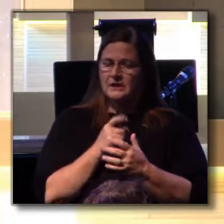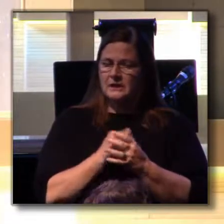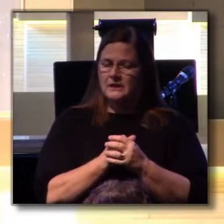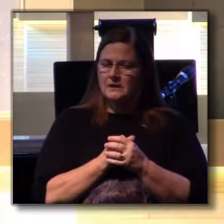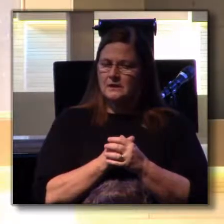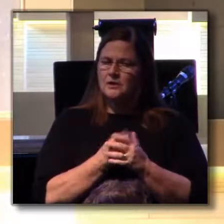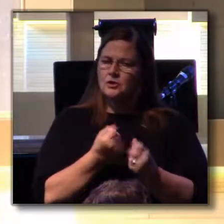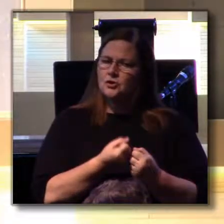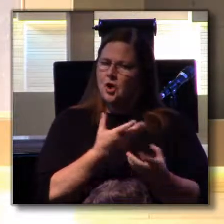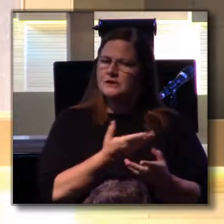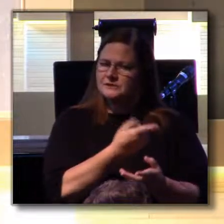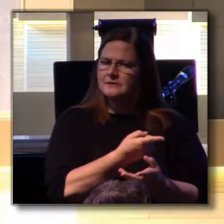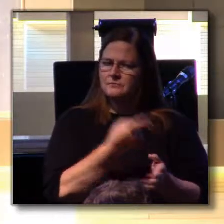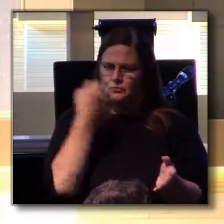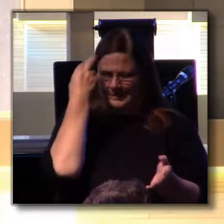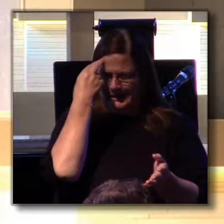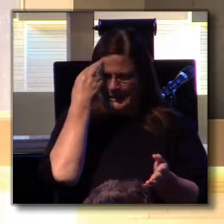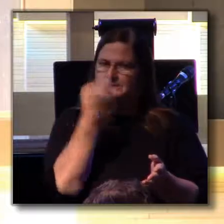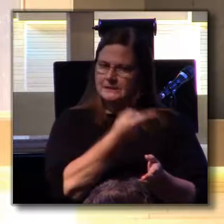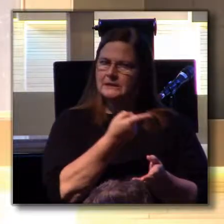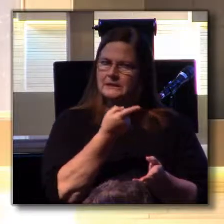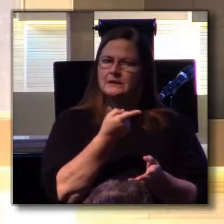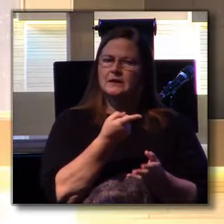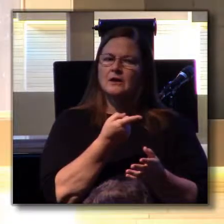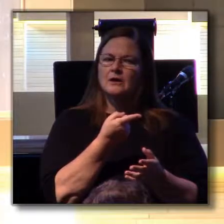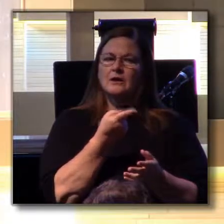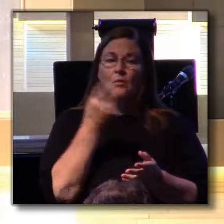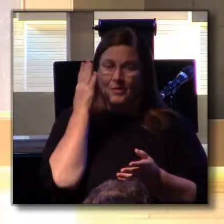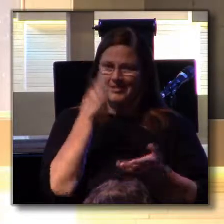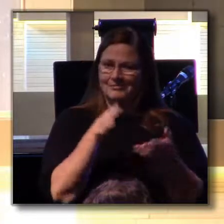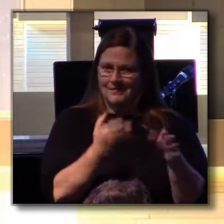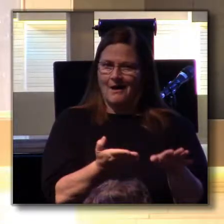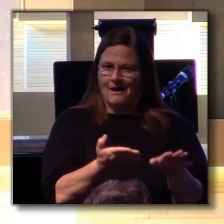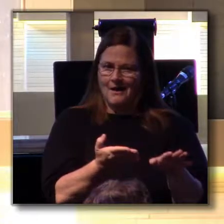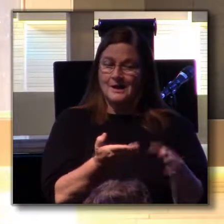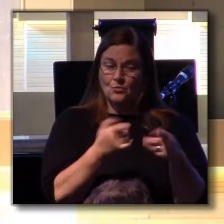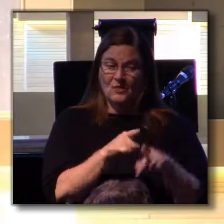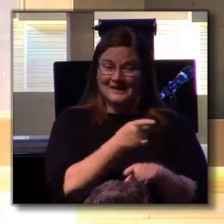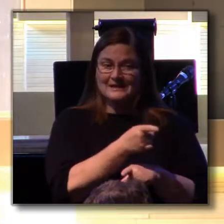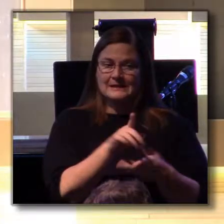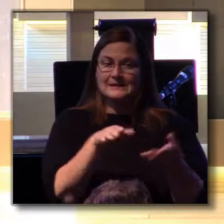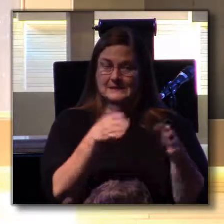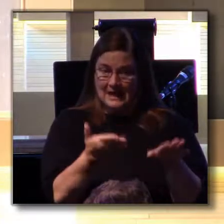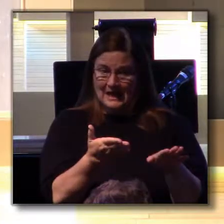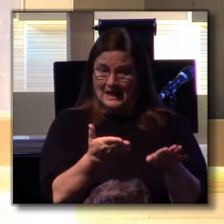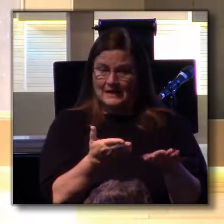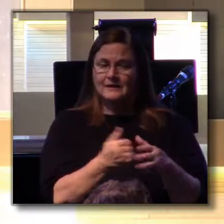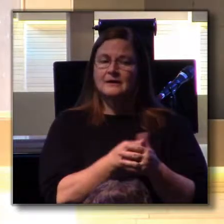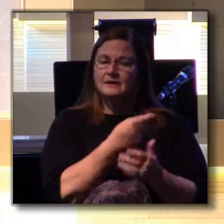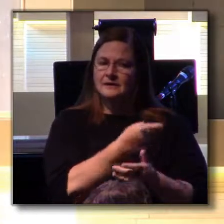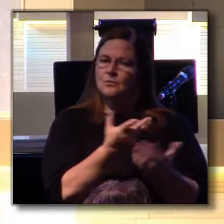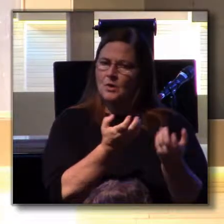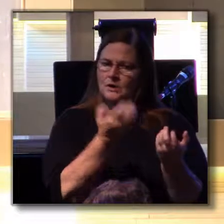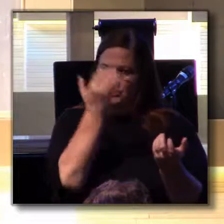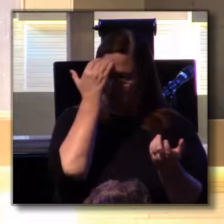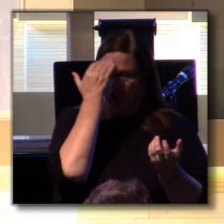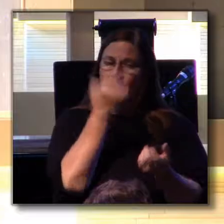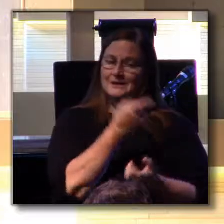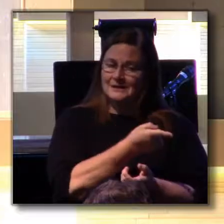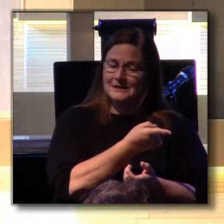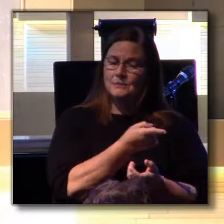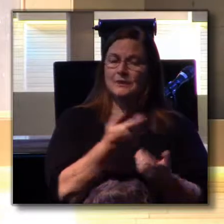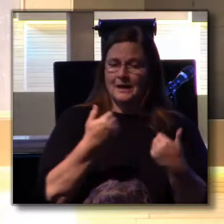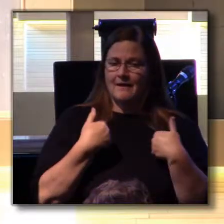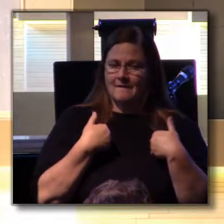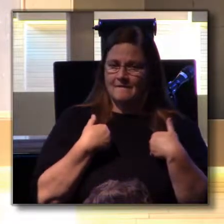this realization that when he died, he wanted to know that he was going to have